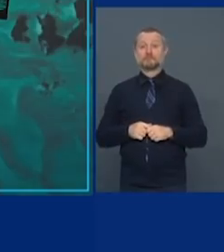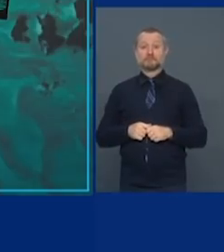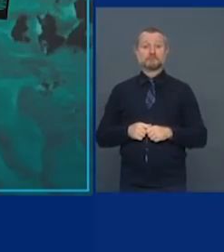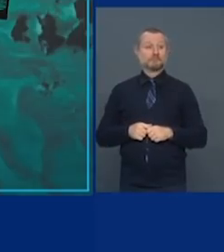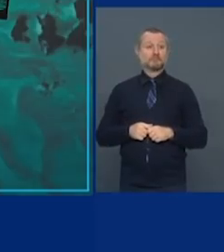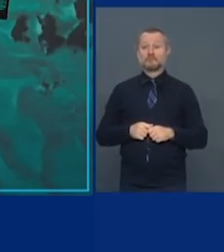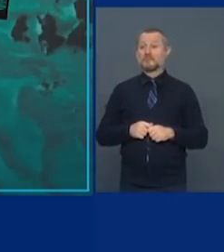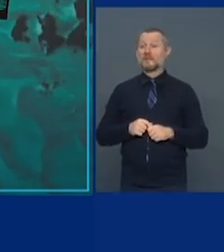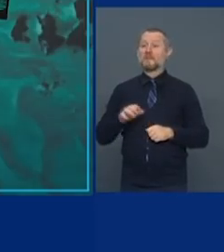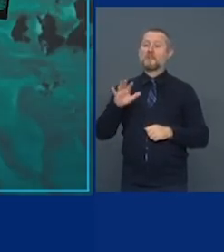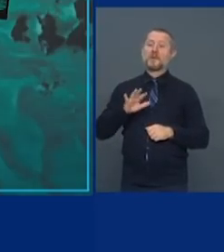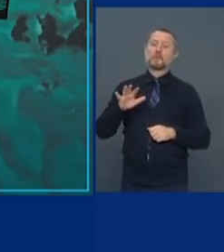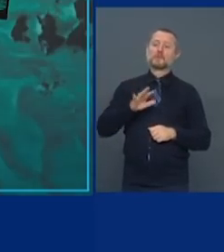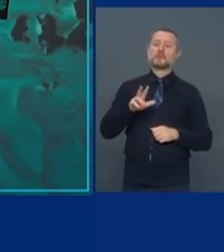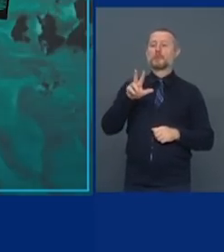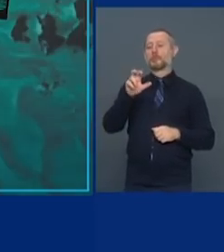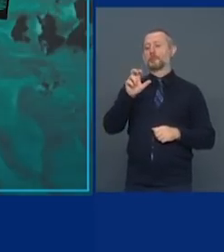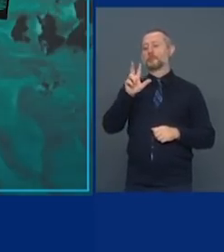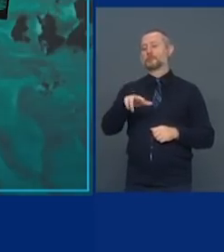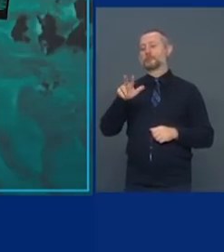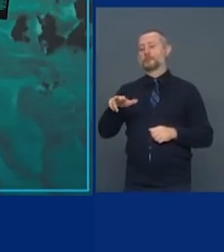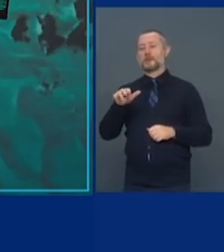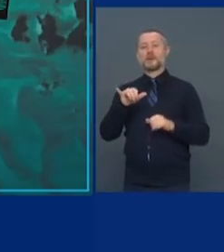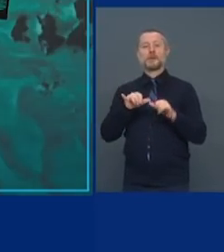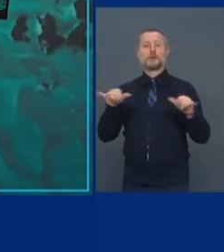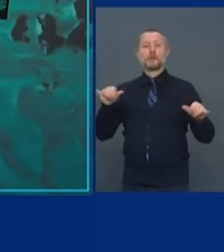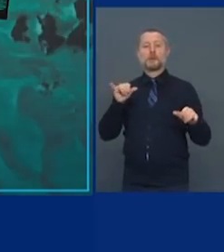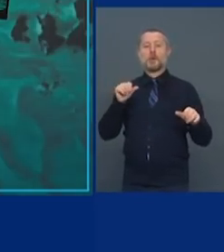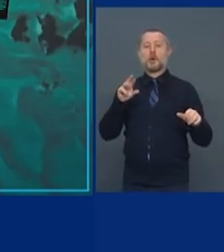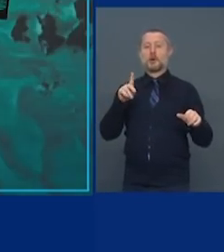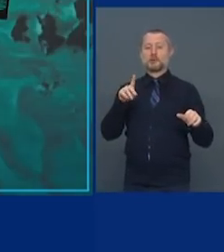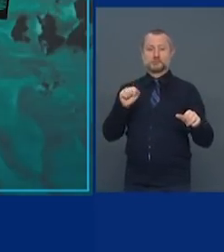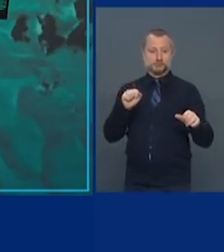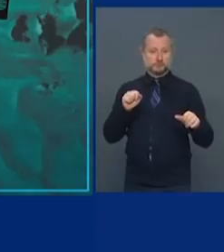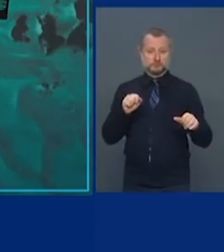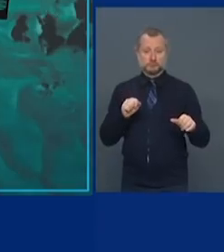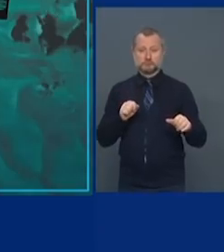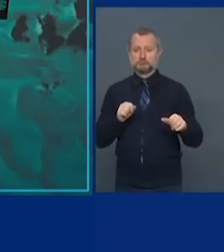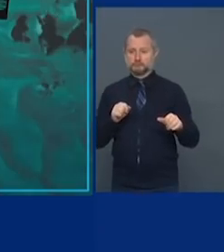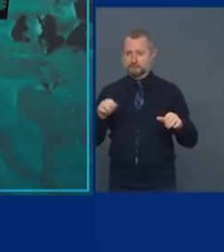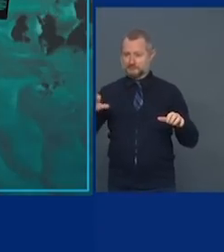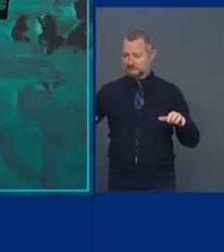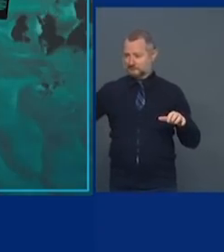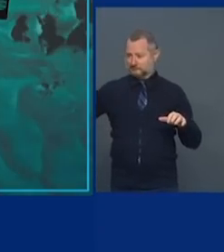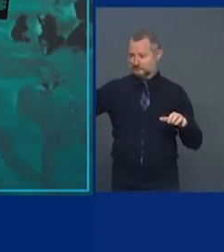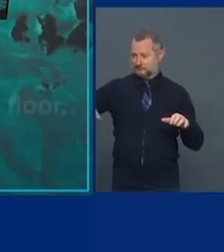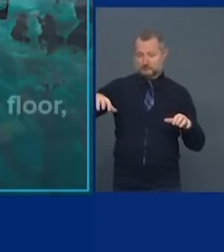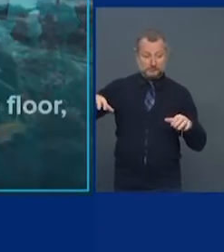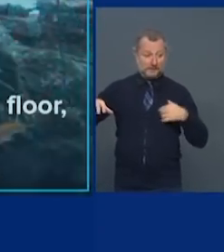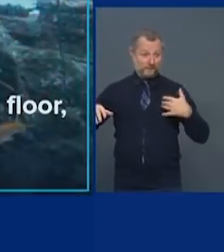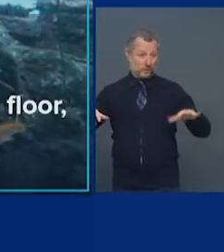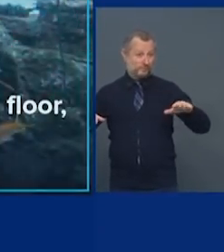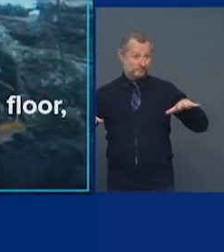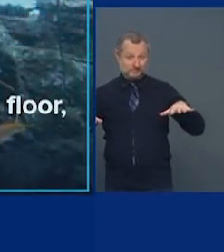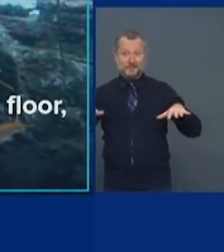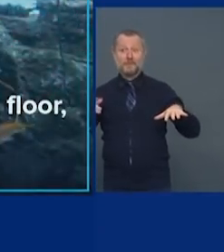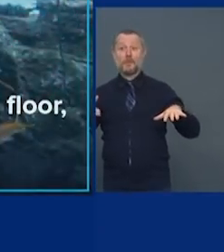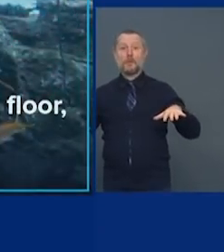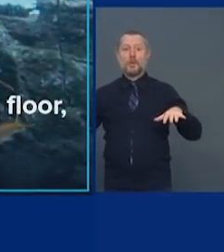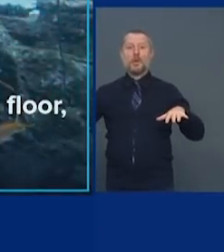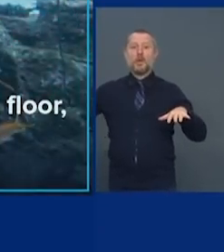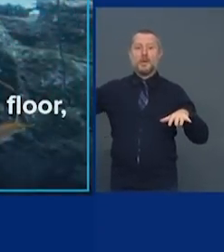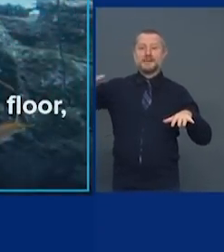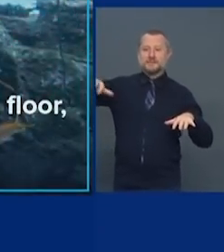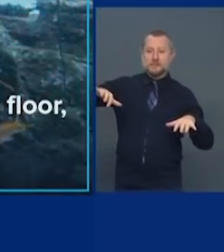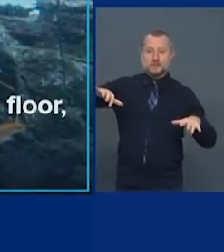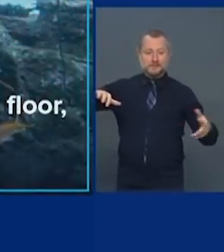least a football field away from the next emplacement. Again, creating those interstitial spaces.